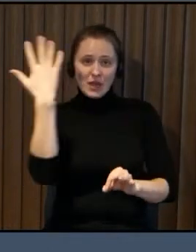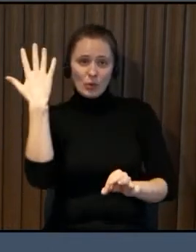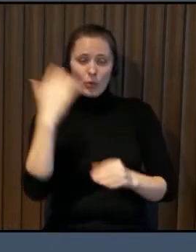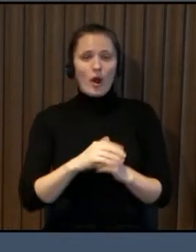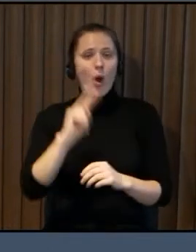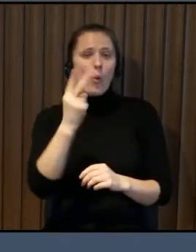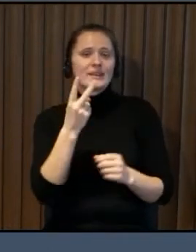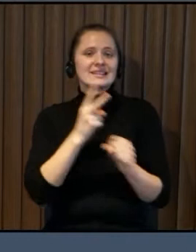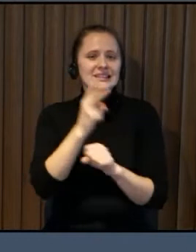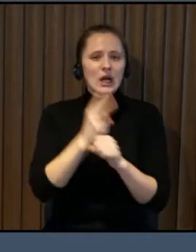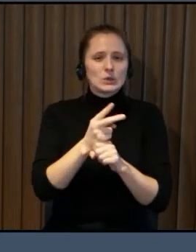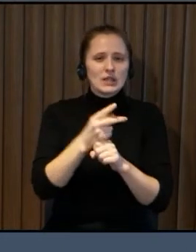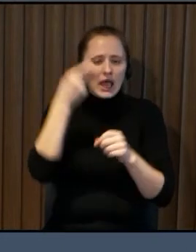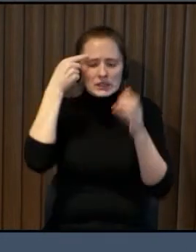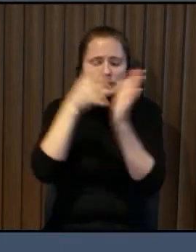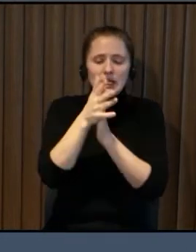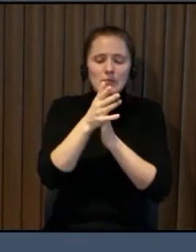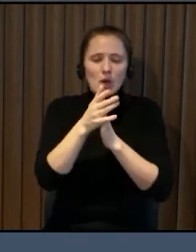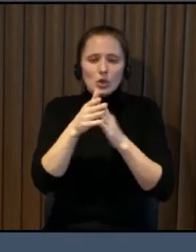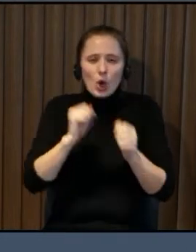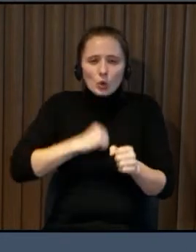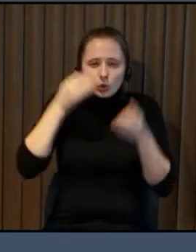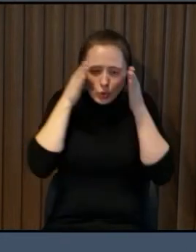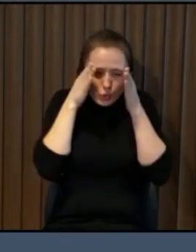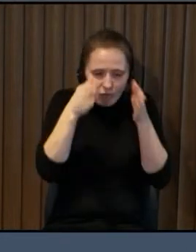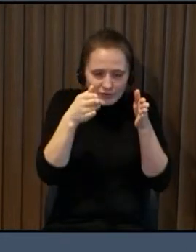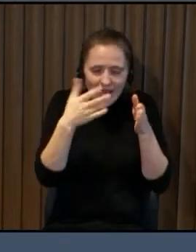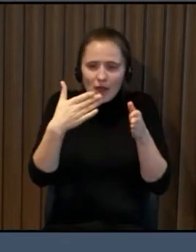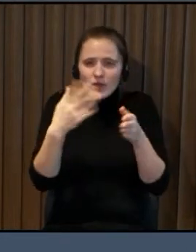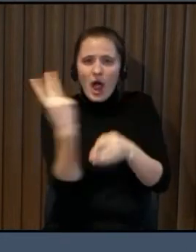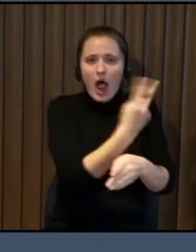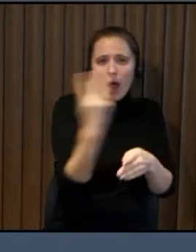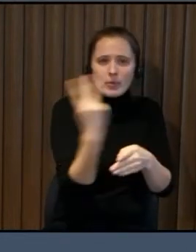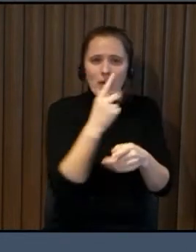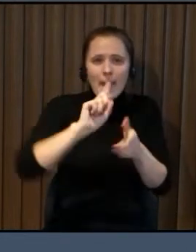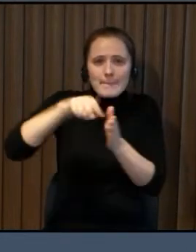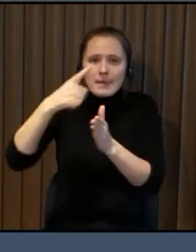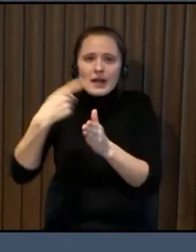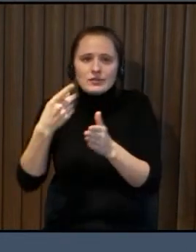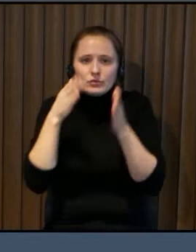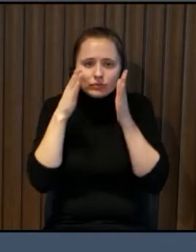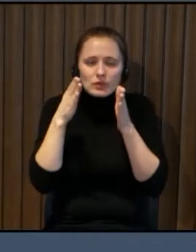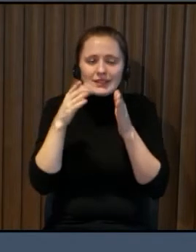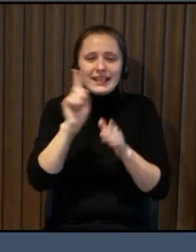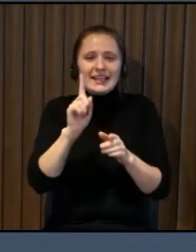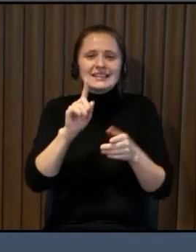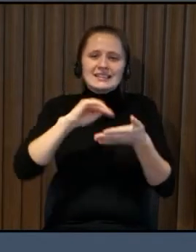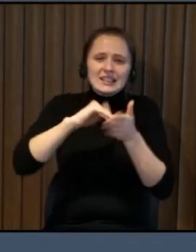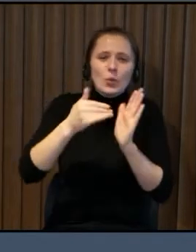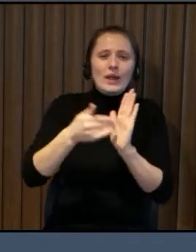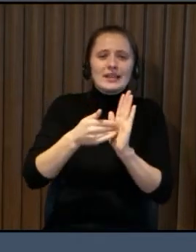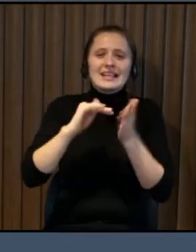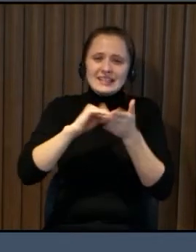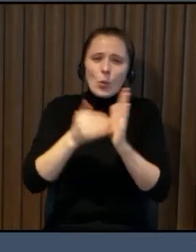up outside, and I'm dressing the other child. And for me, it's very hard to focus because both of the children